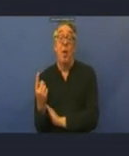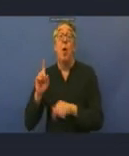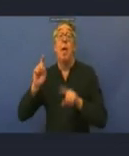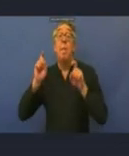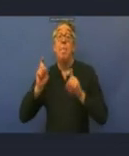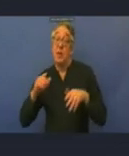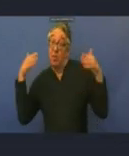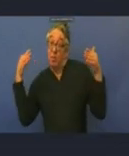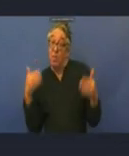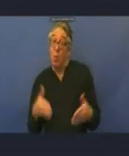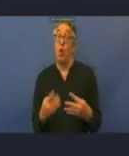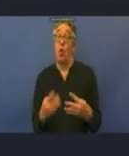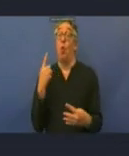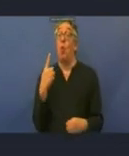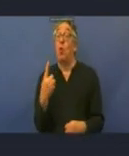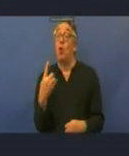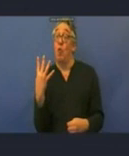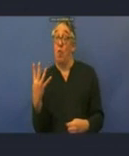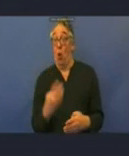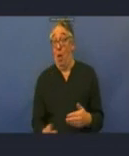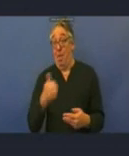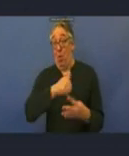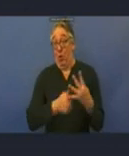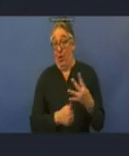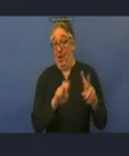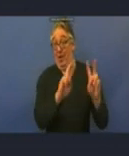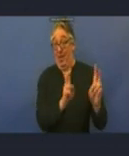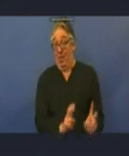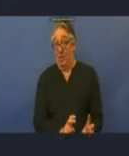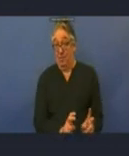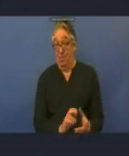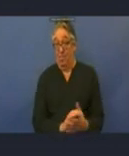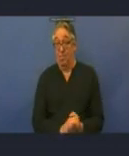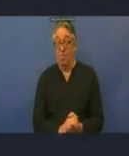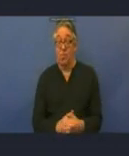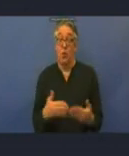four priorities presented here. So that can